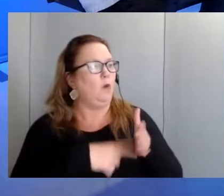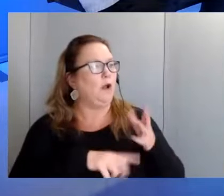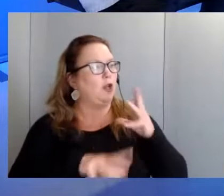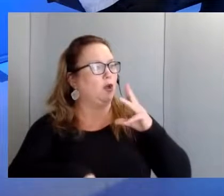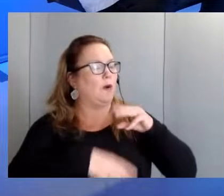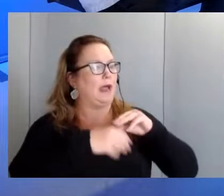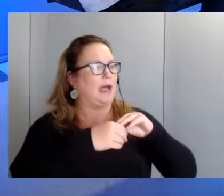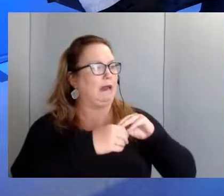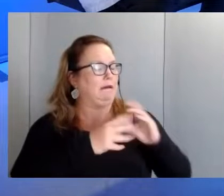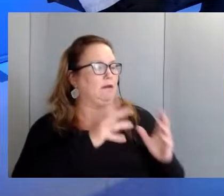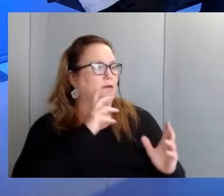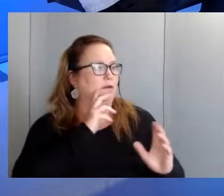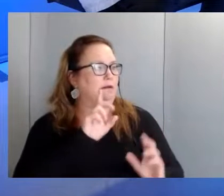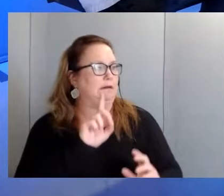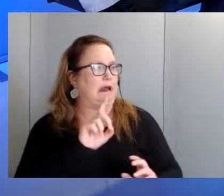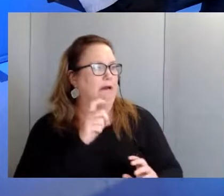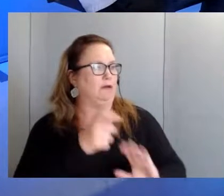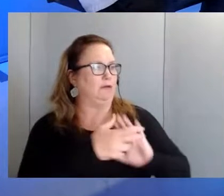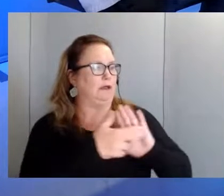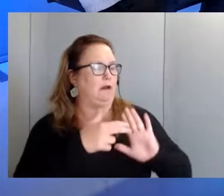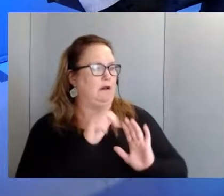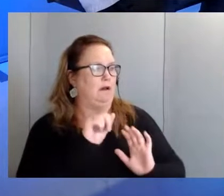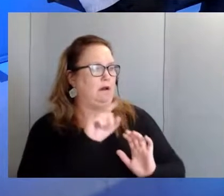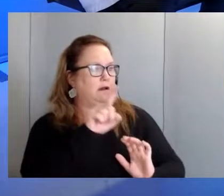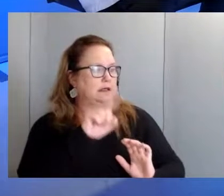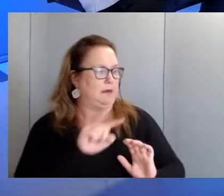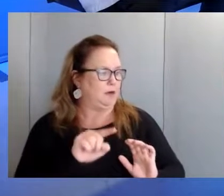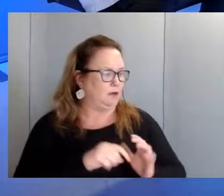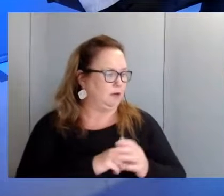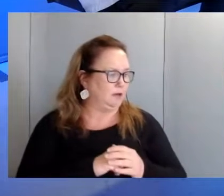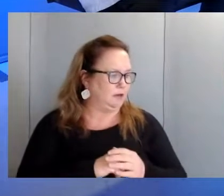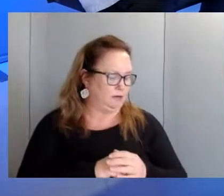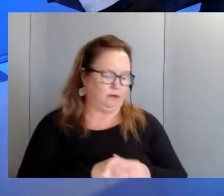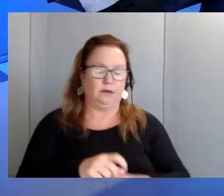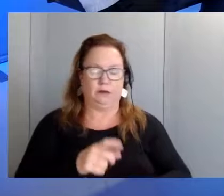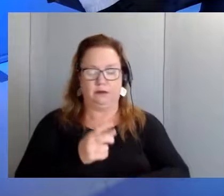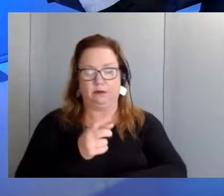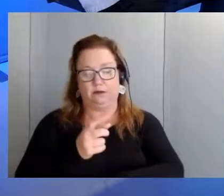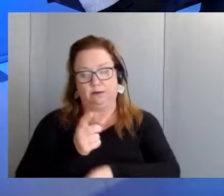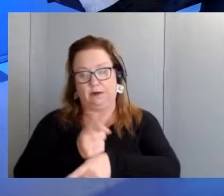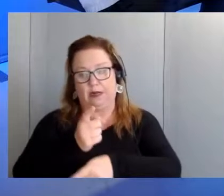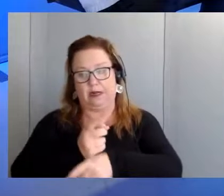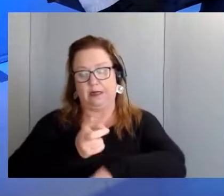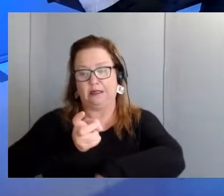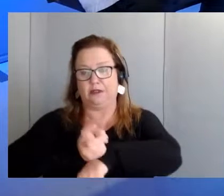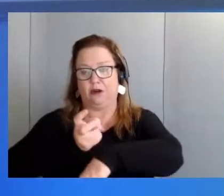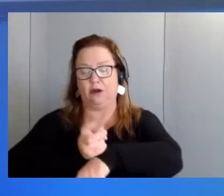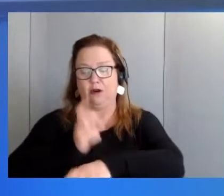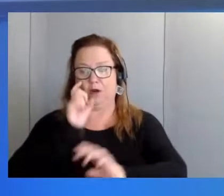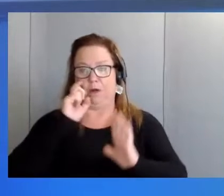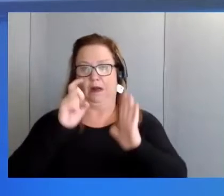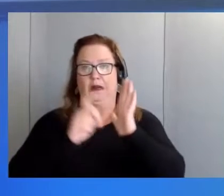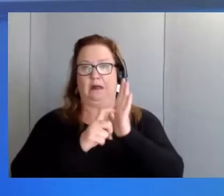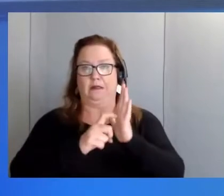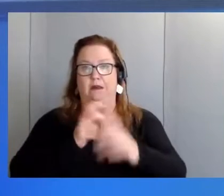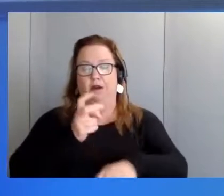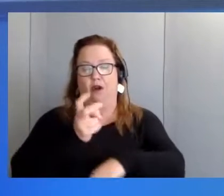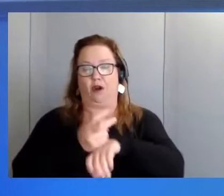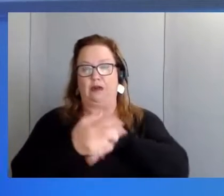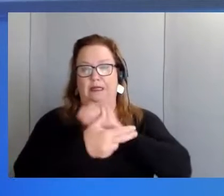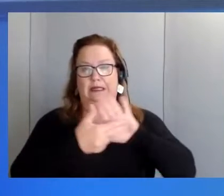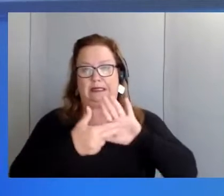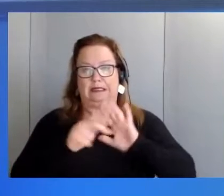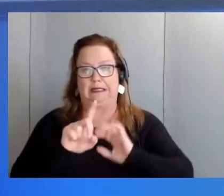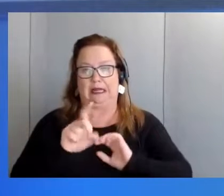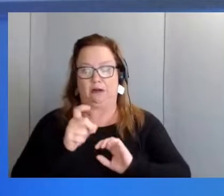Alzheimer's disease? Well, yeah, so that's right on. It's hard to recognize, it's hard to diagnose, and we need to be looking